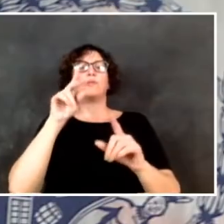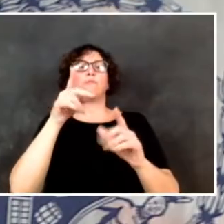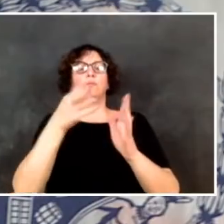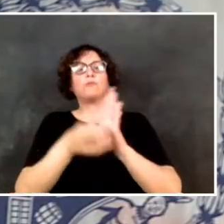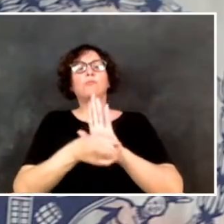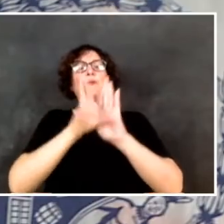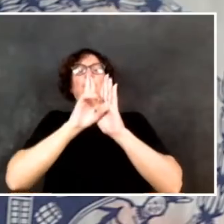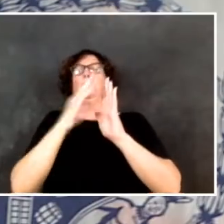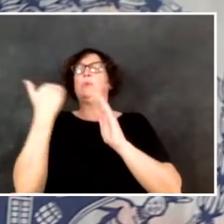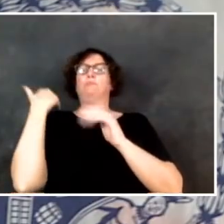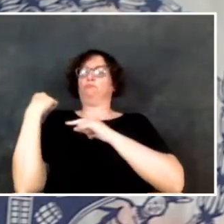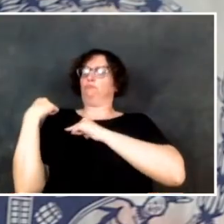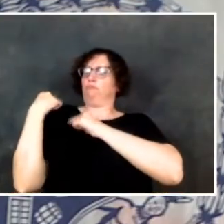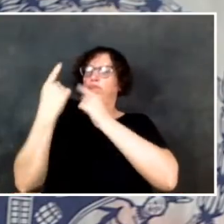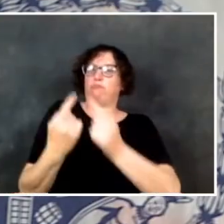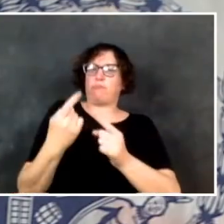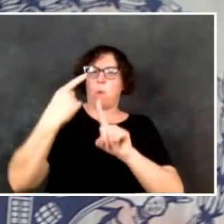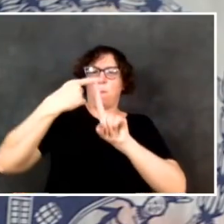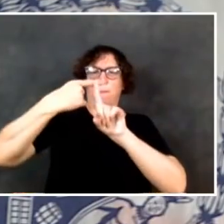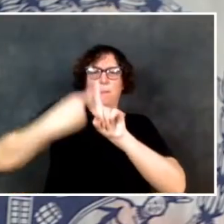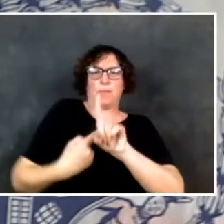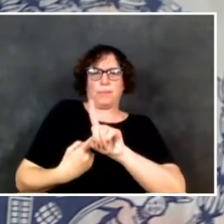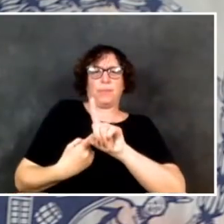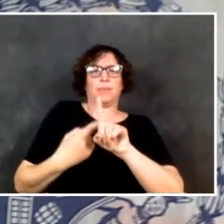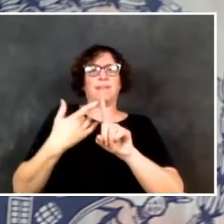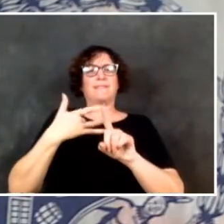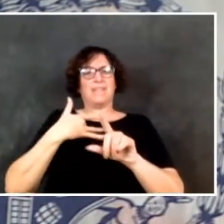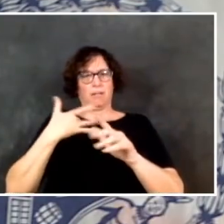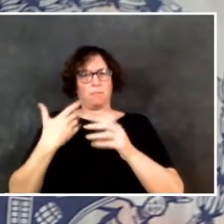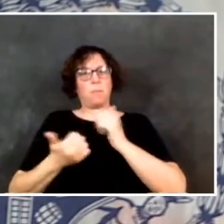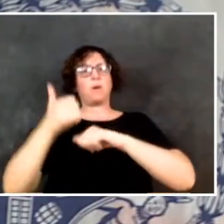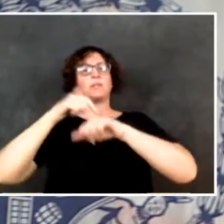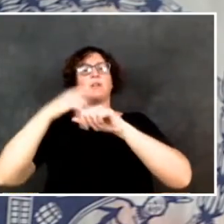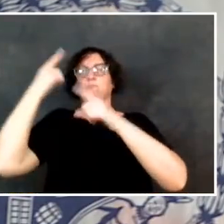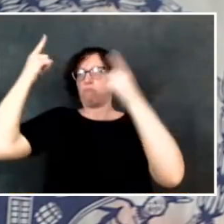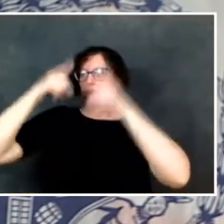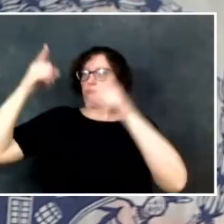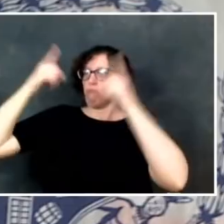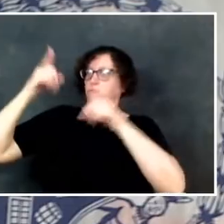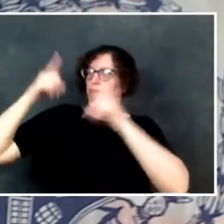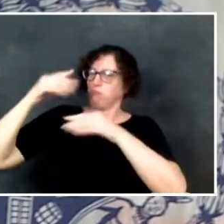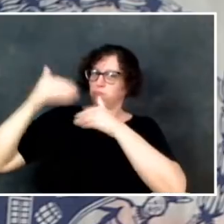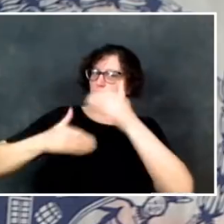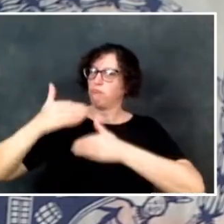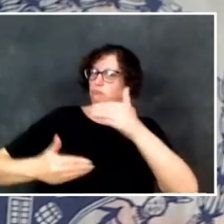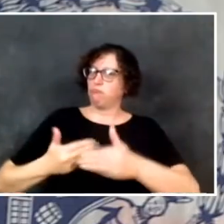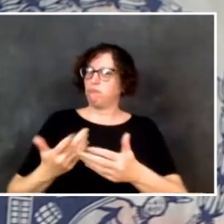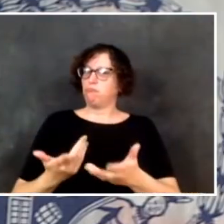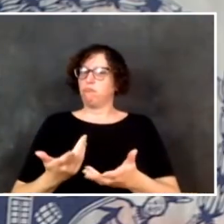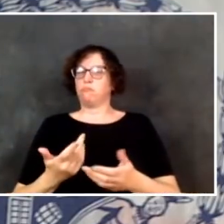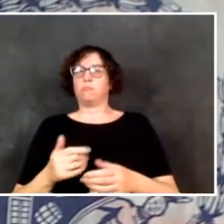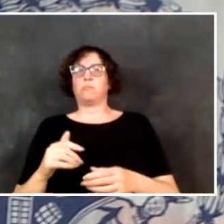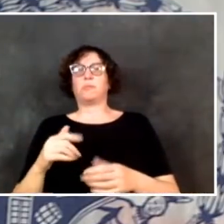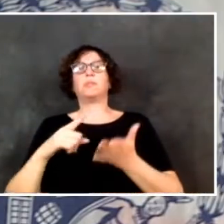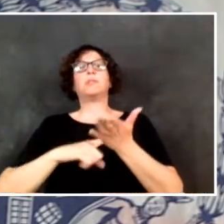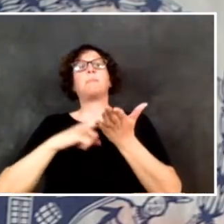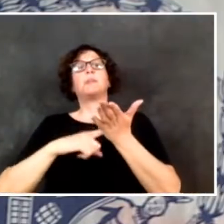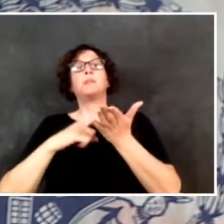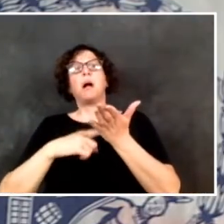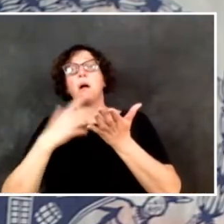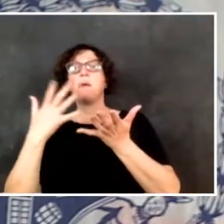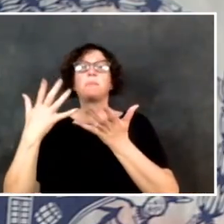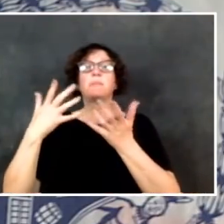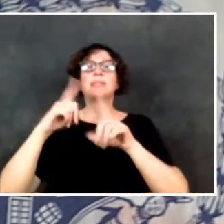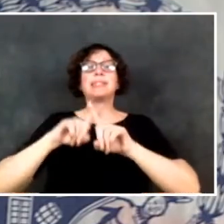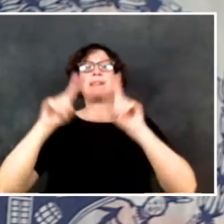been any disagreement. And sometimes when there's a difference of perspective, it's just because there's different jobs